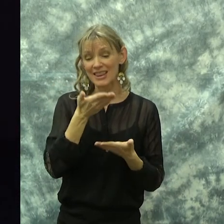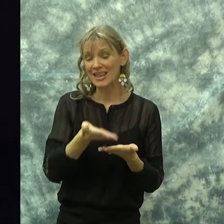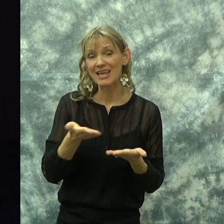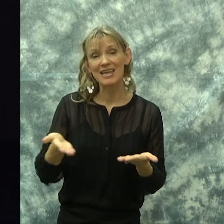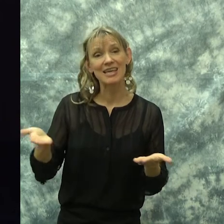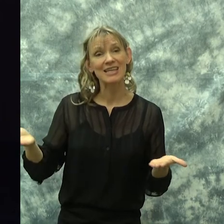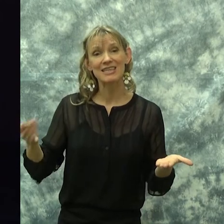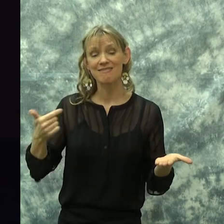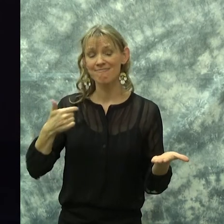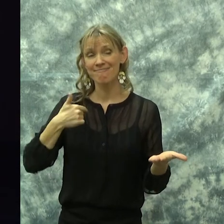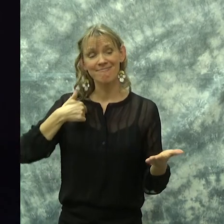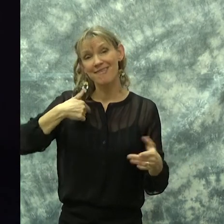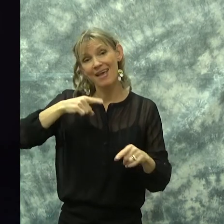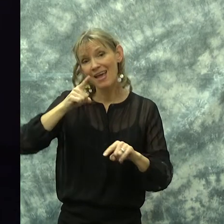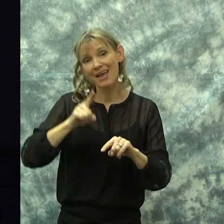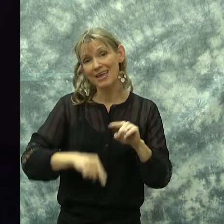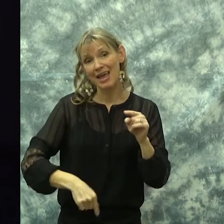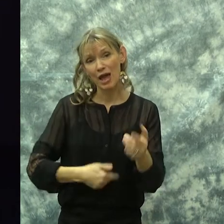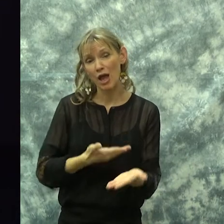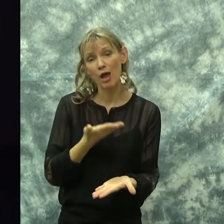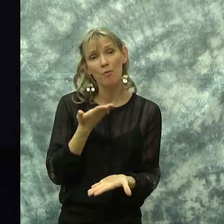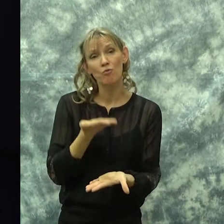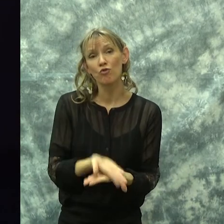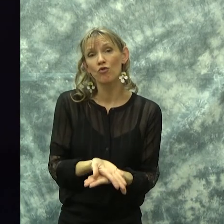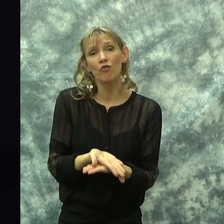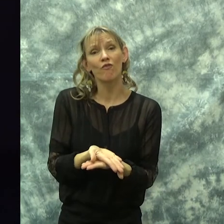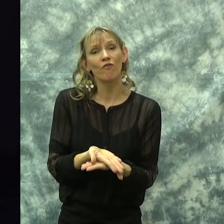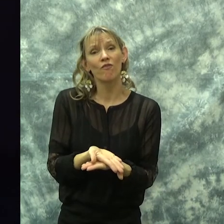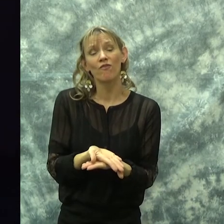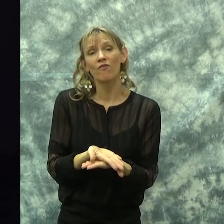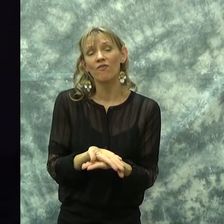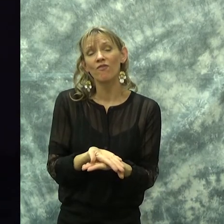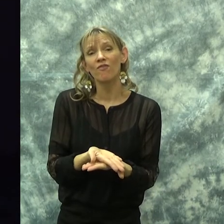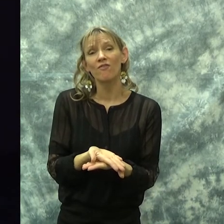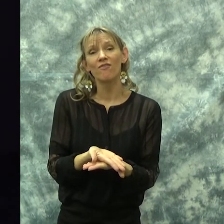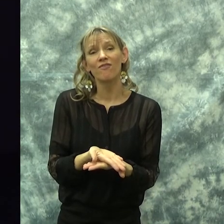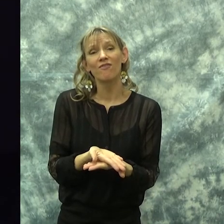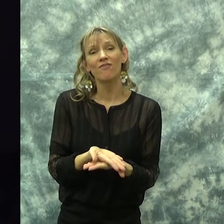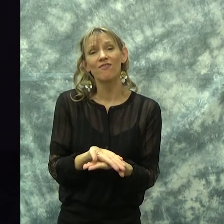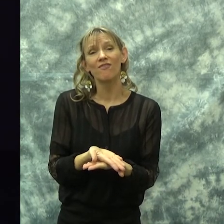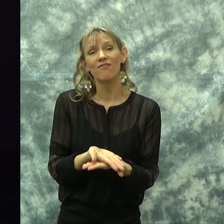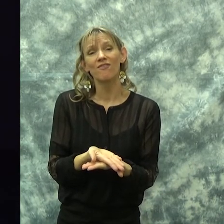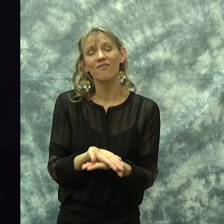in the things I cannot prove,